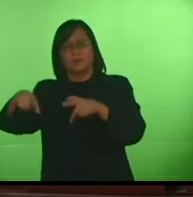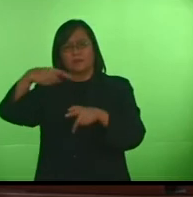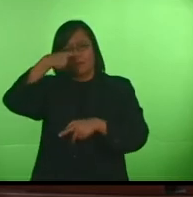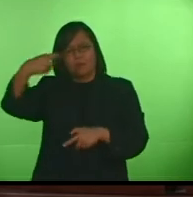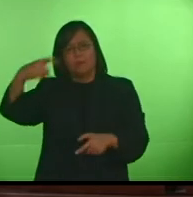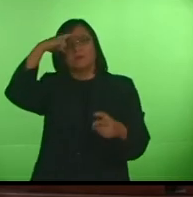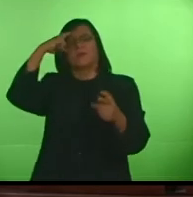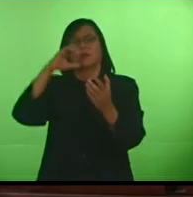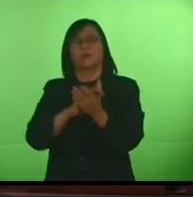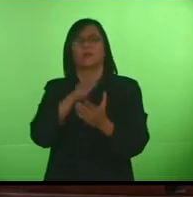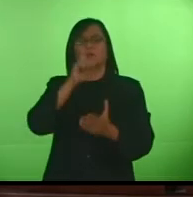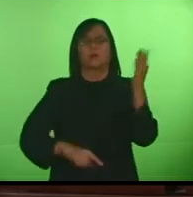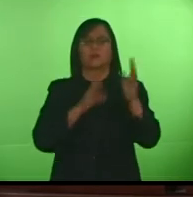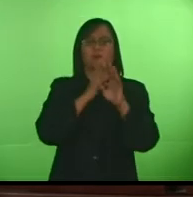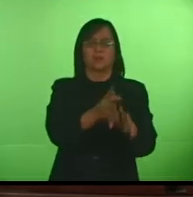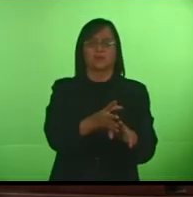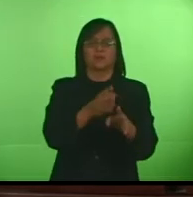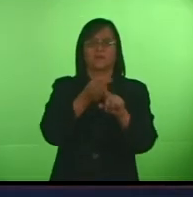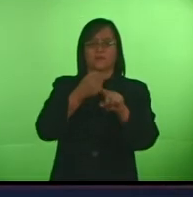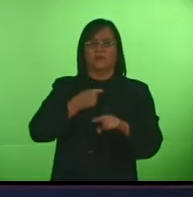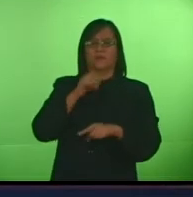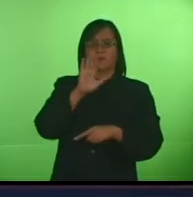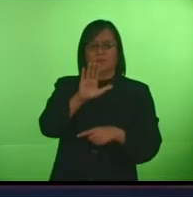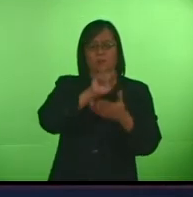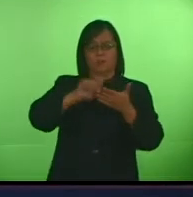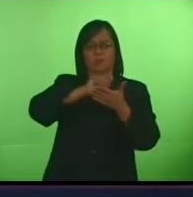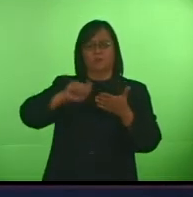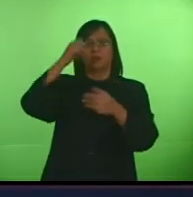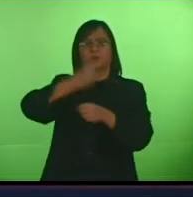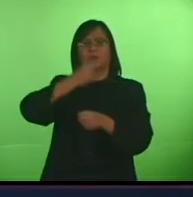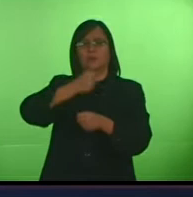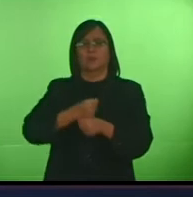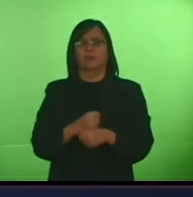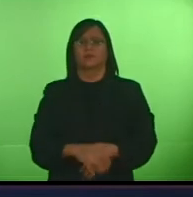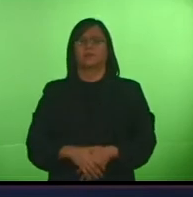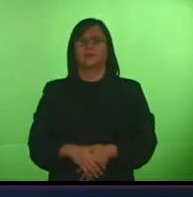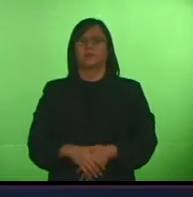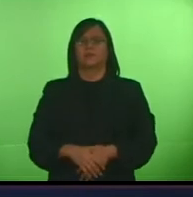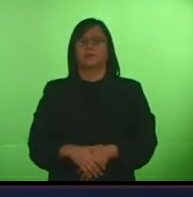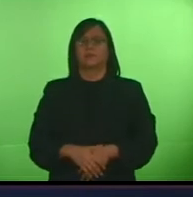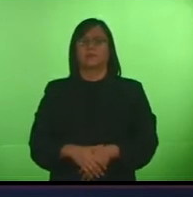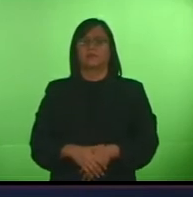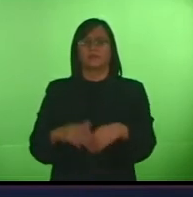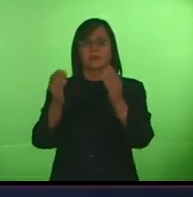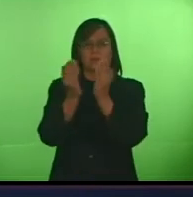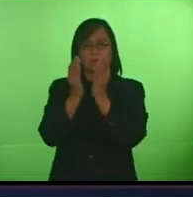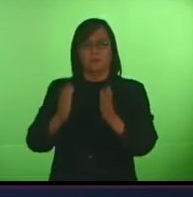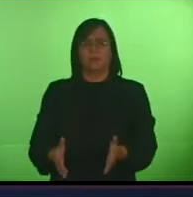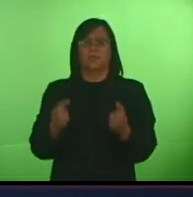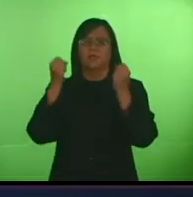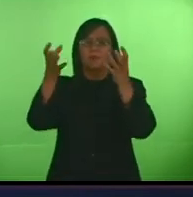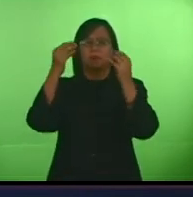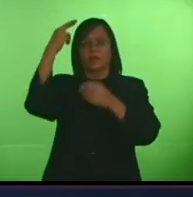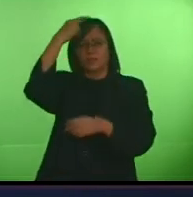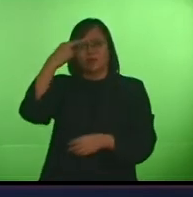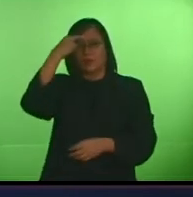appropriate action based on your written work. Okay, students, there are so many reasons and purposes